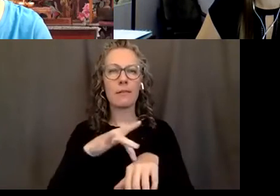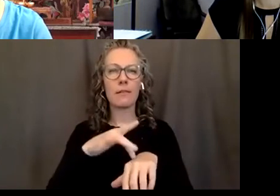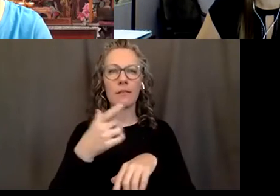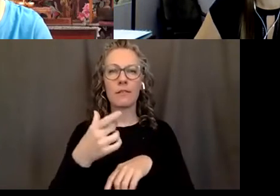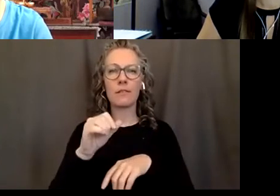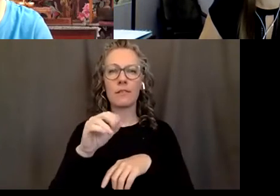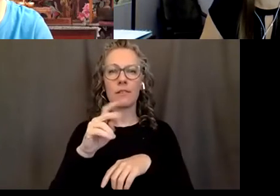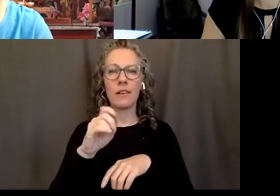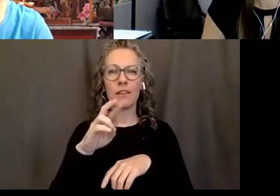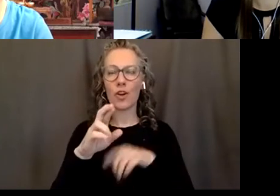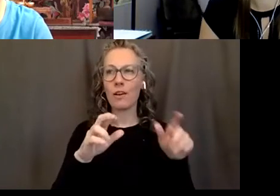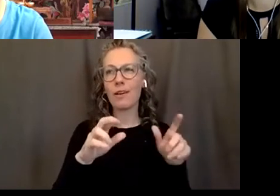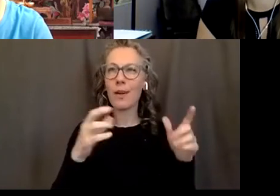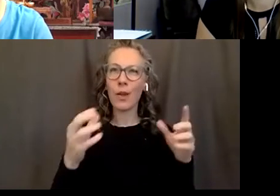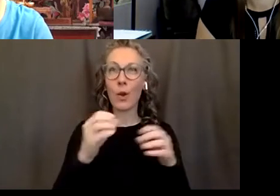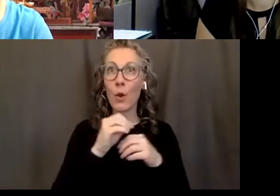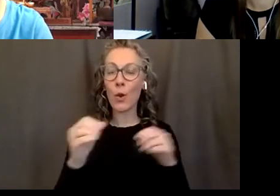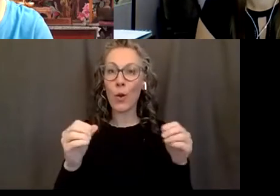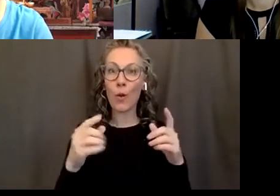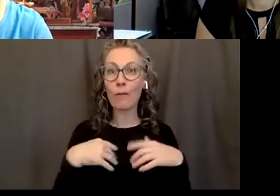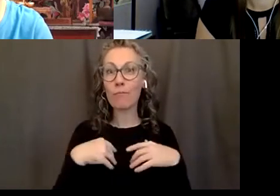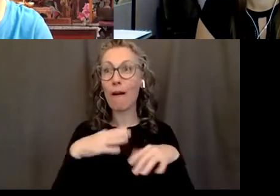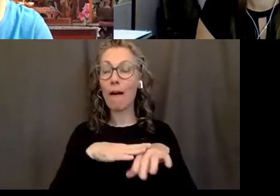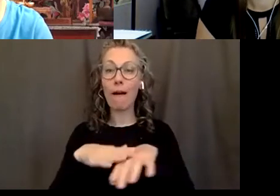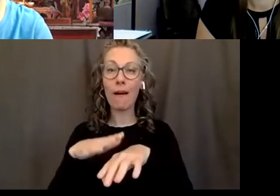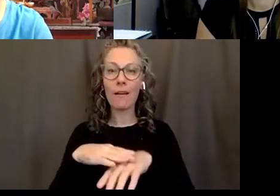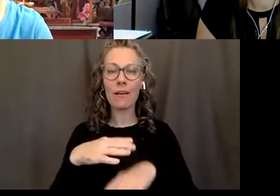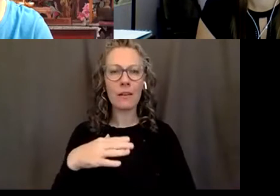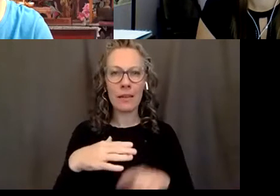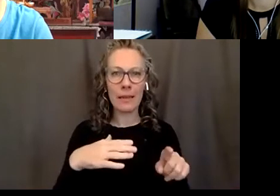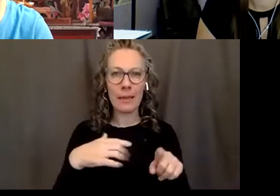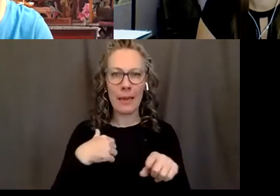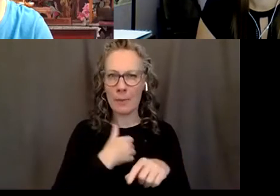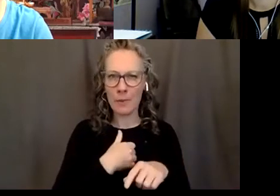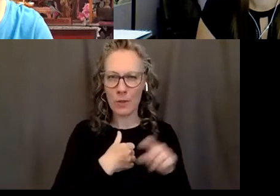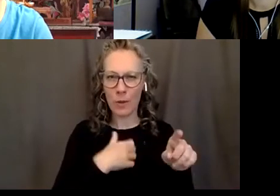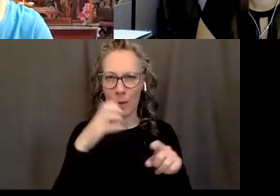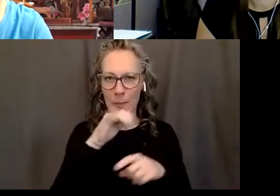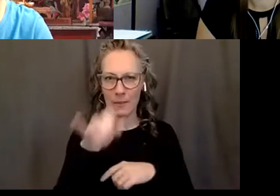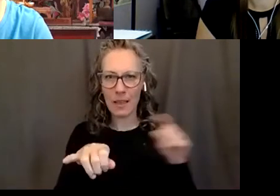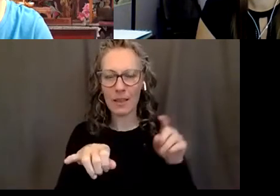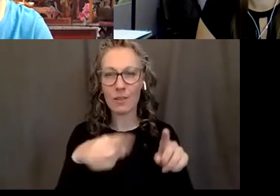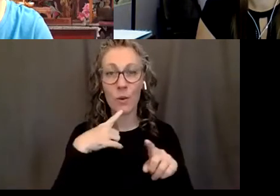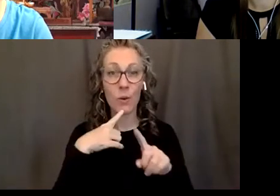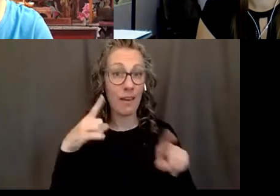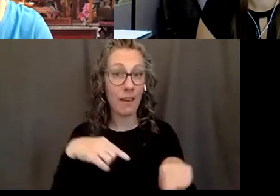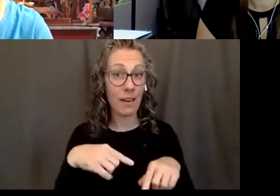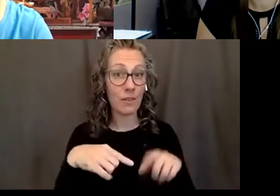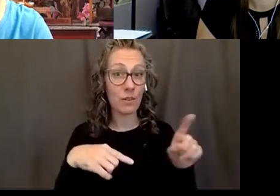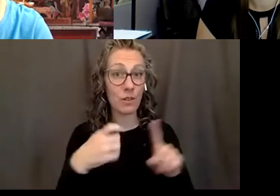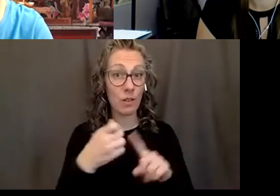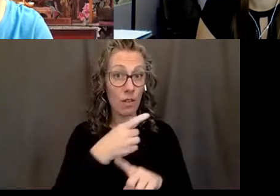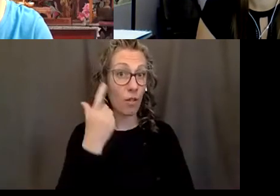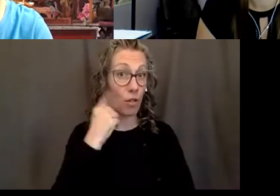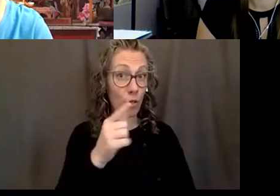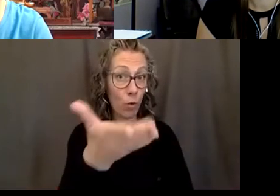are no genders where one has attained that level of being in my way off base. And so we started to get some answers in here. So Yeah, Thorne, did you want to jump